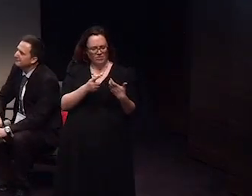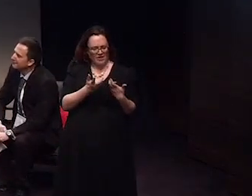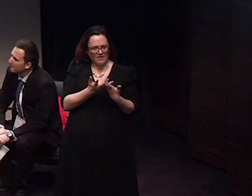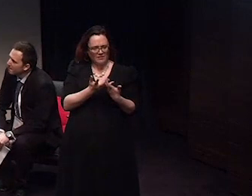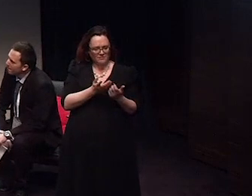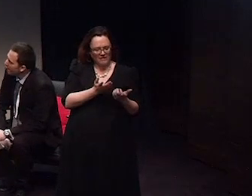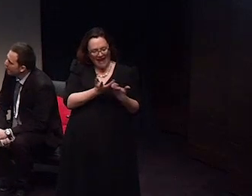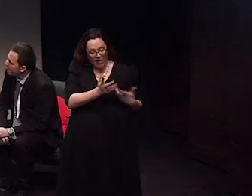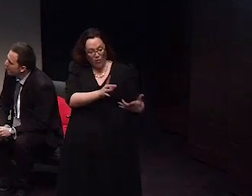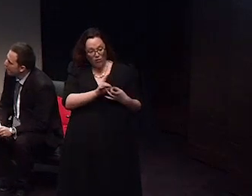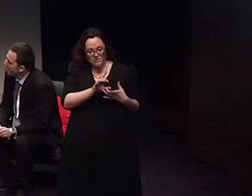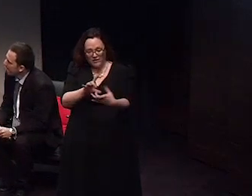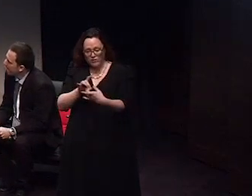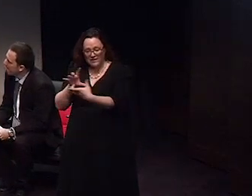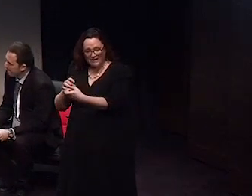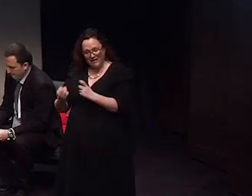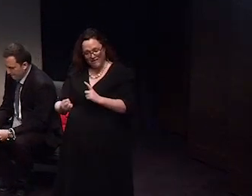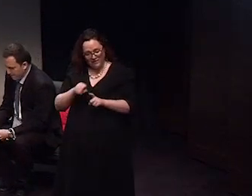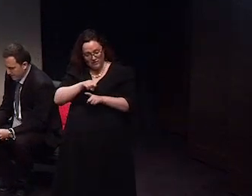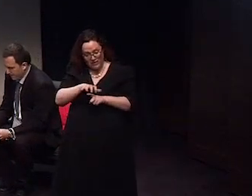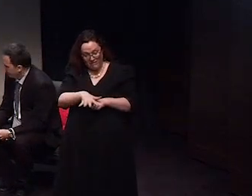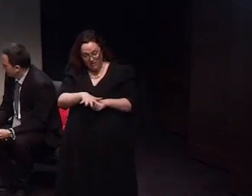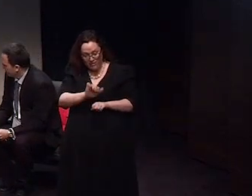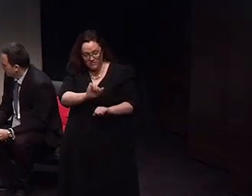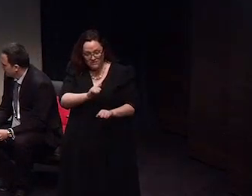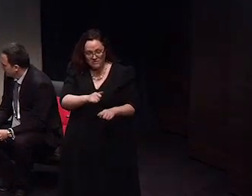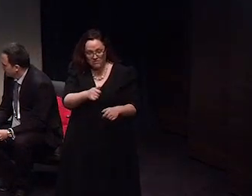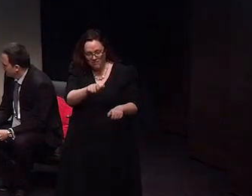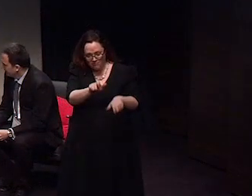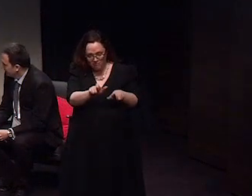rescue developing through the simulation debriefing artistic approach.